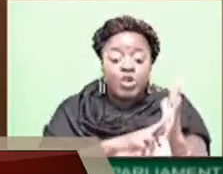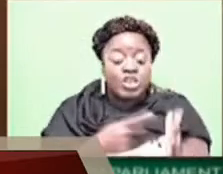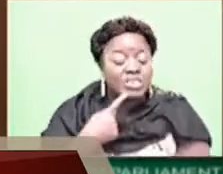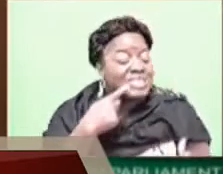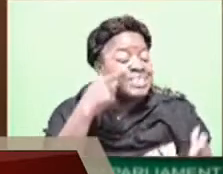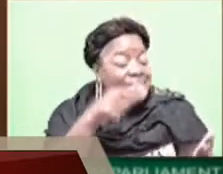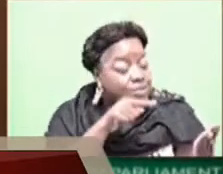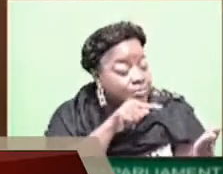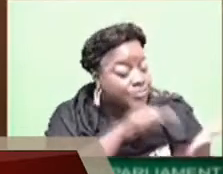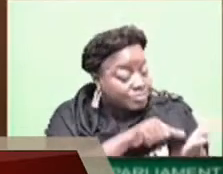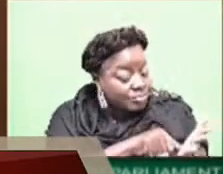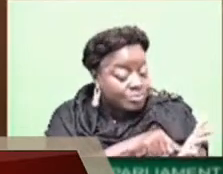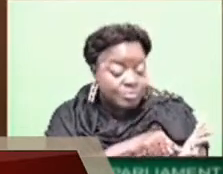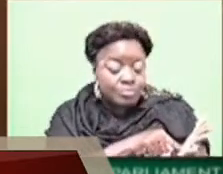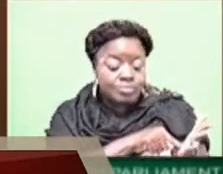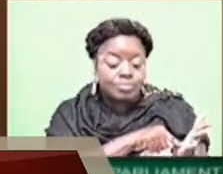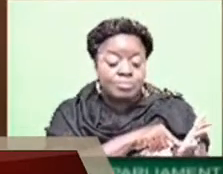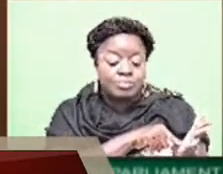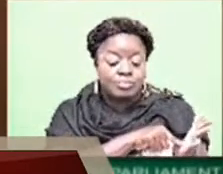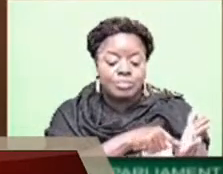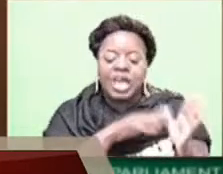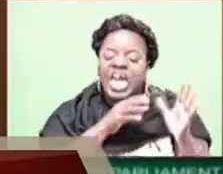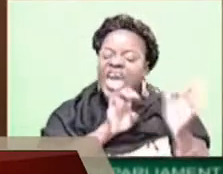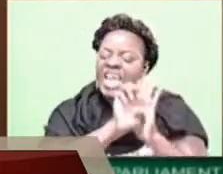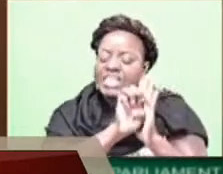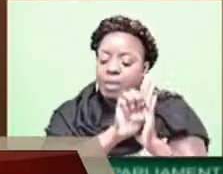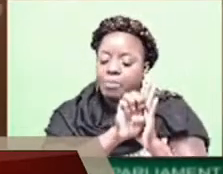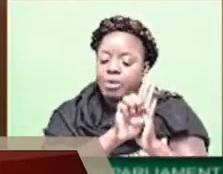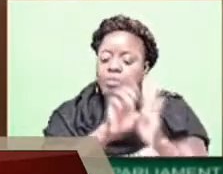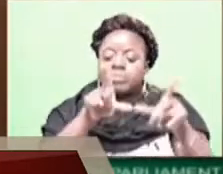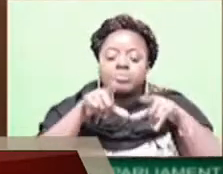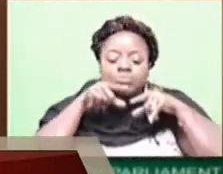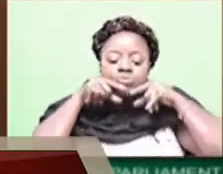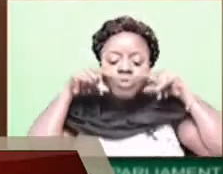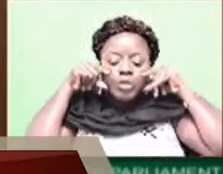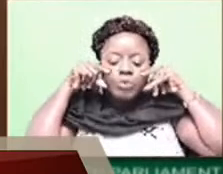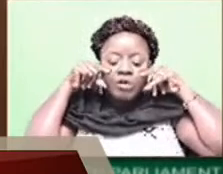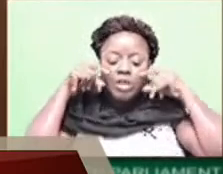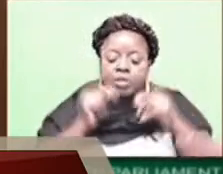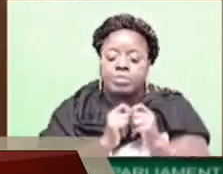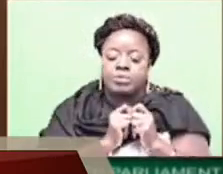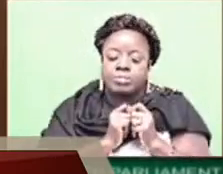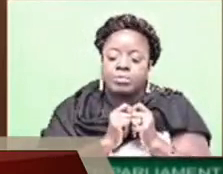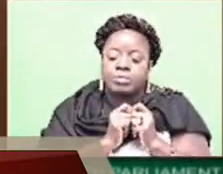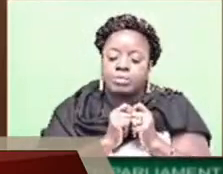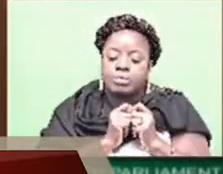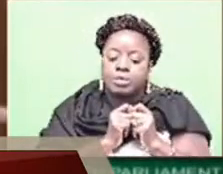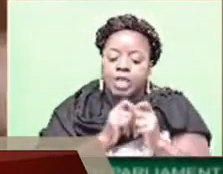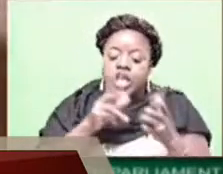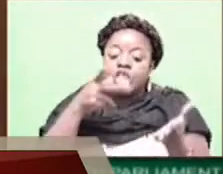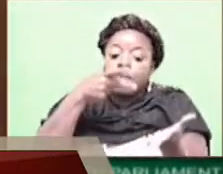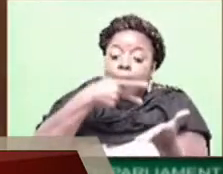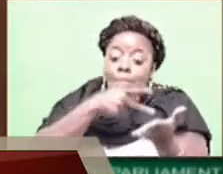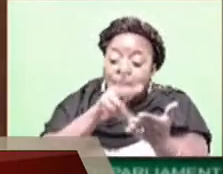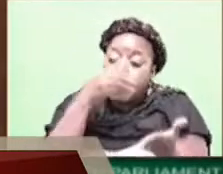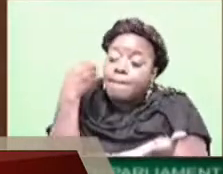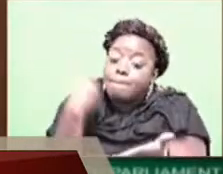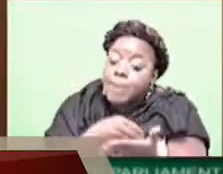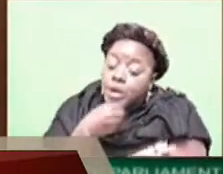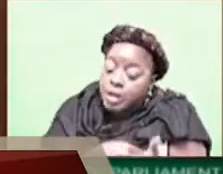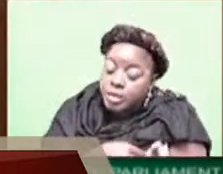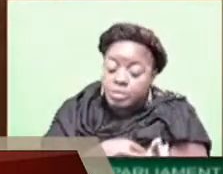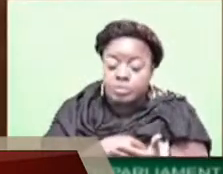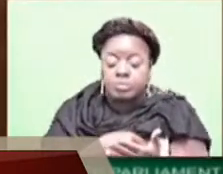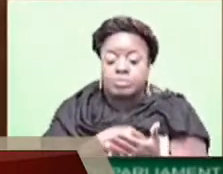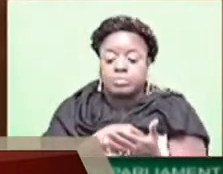that schedule, for instance, mask wearing is treated by way of a fixed penalty notice. Those